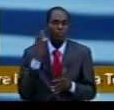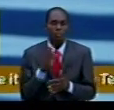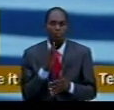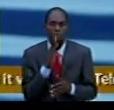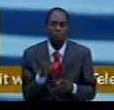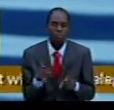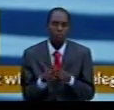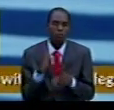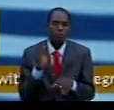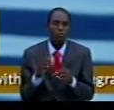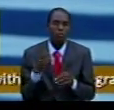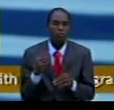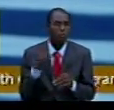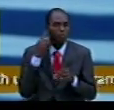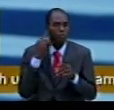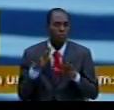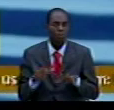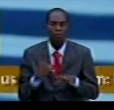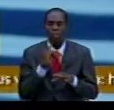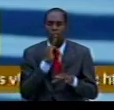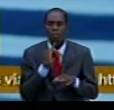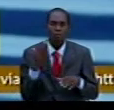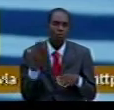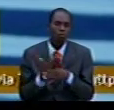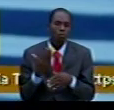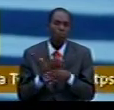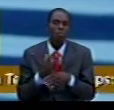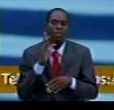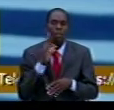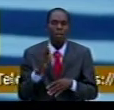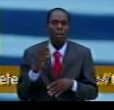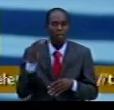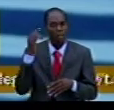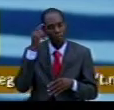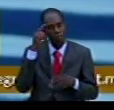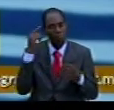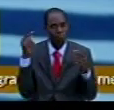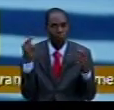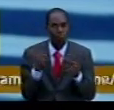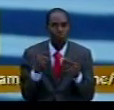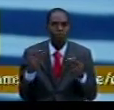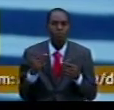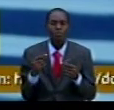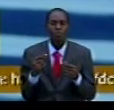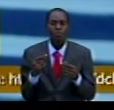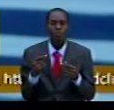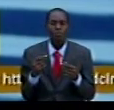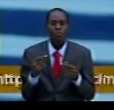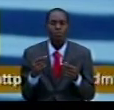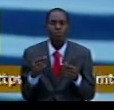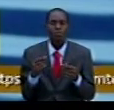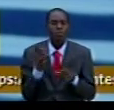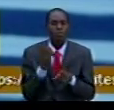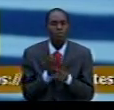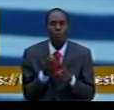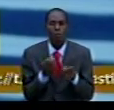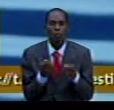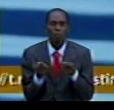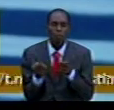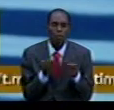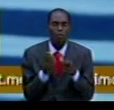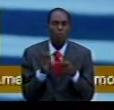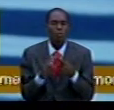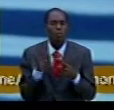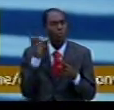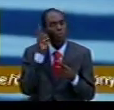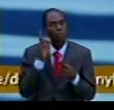is just banging my head. I couldn't even do anything, everything to be silent. So I just managed to listen to the choir song,